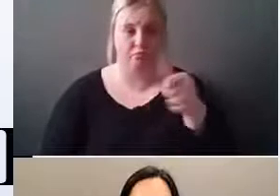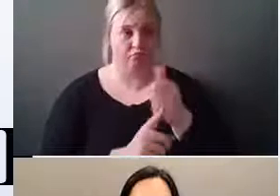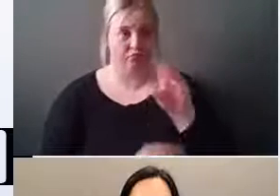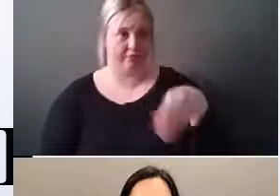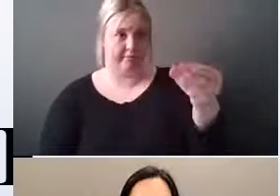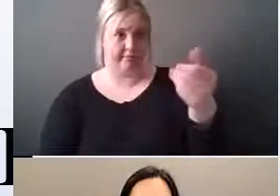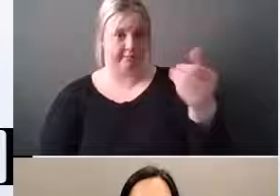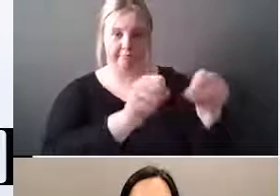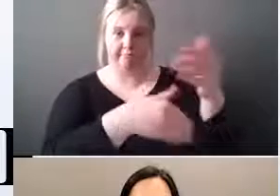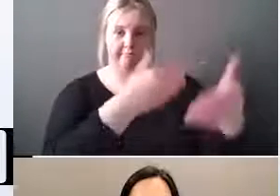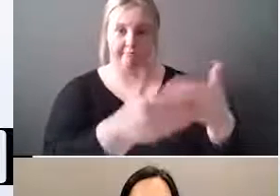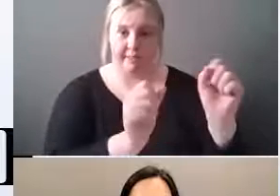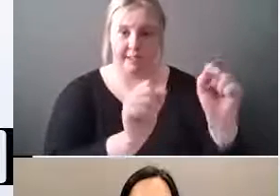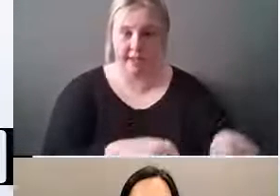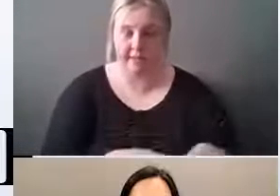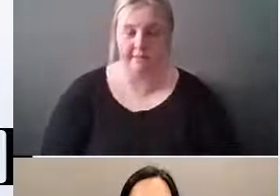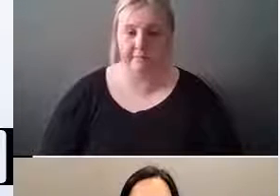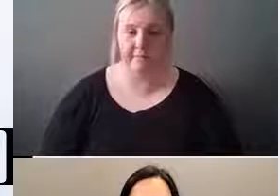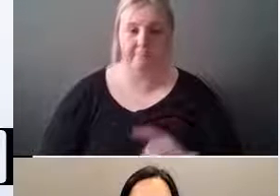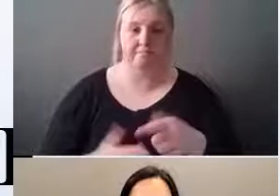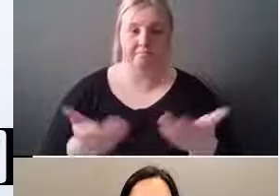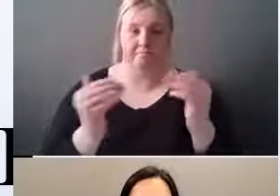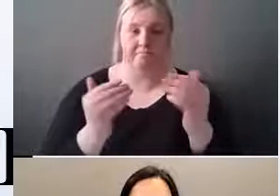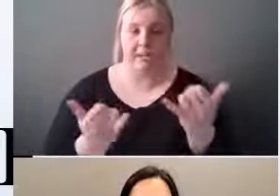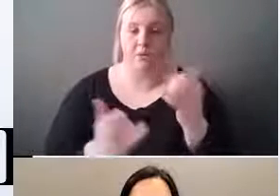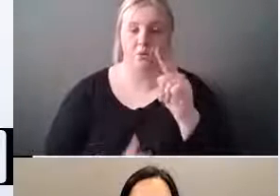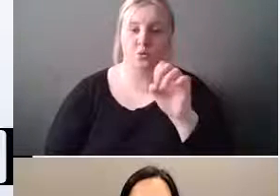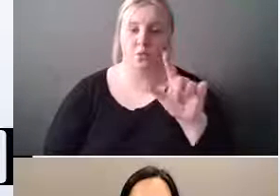Now, if we could go on to the toolkit.